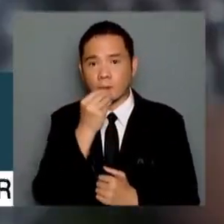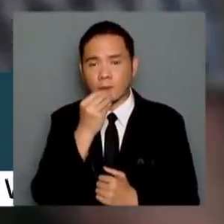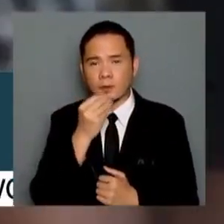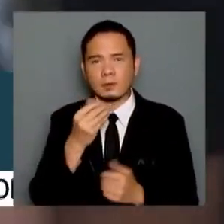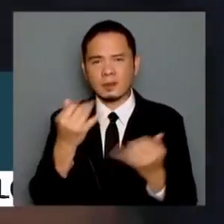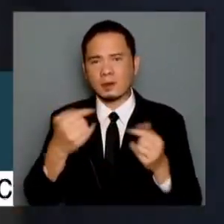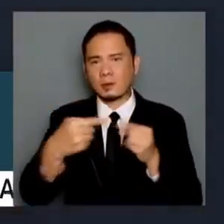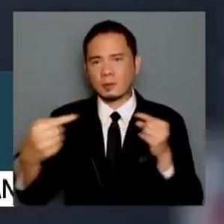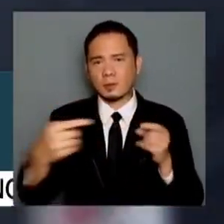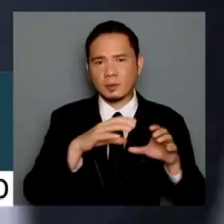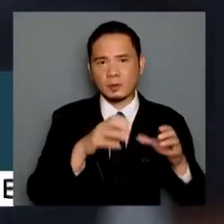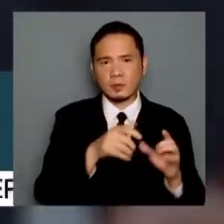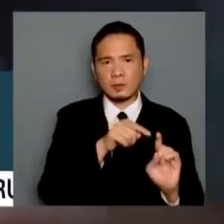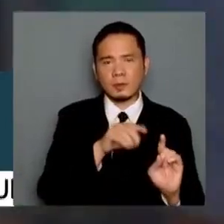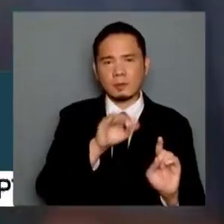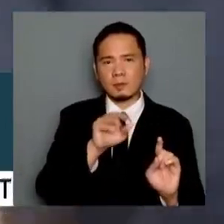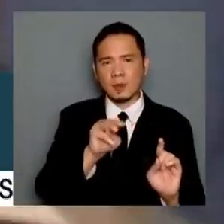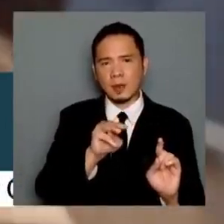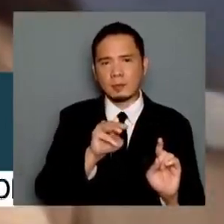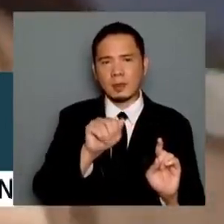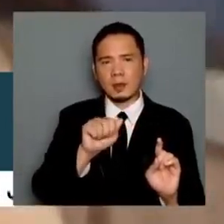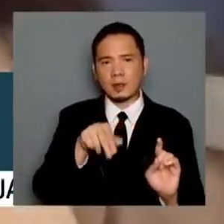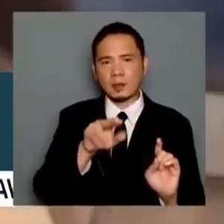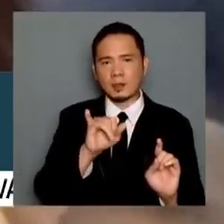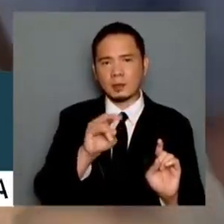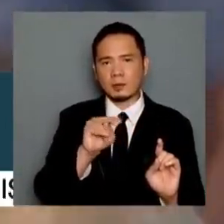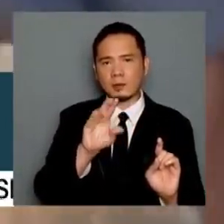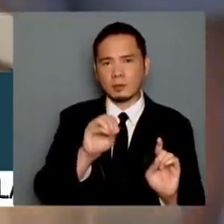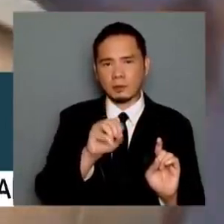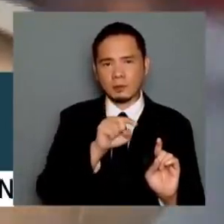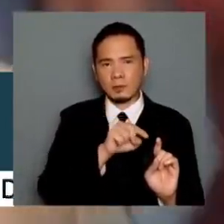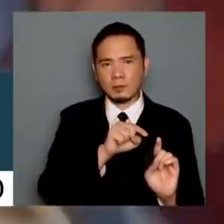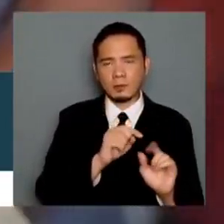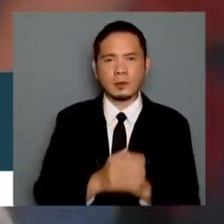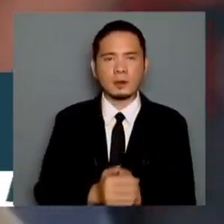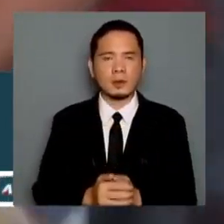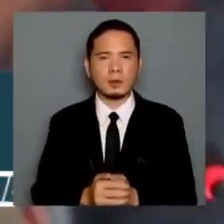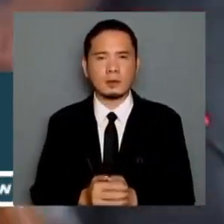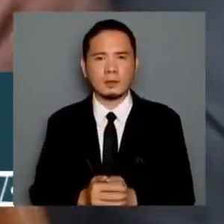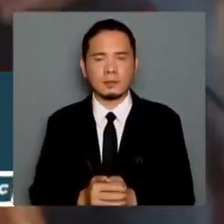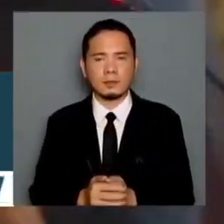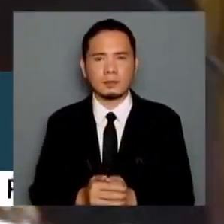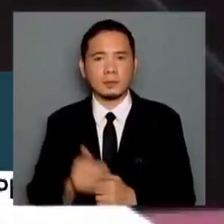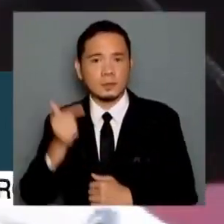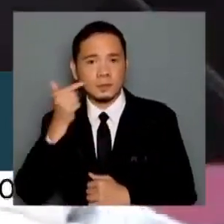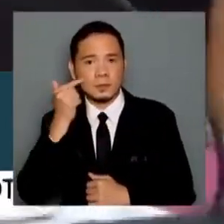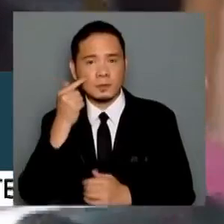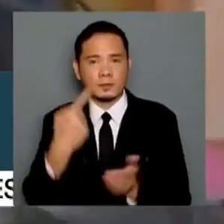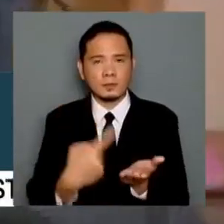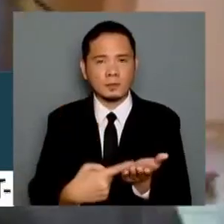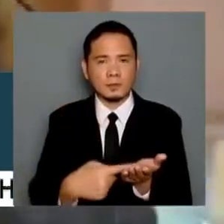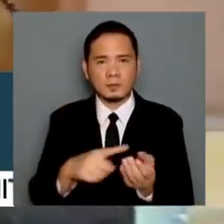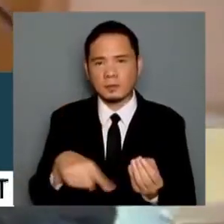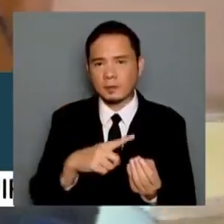Bam Aquino. And of course, former President Arroyo is also talking about how the success of any